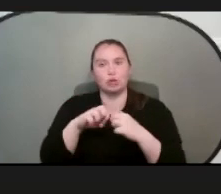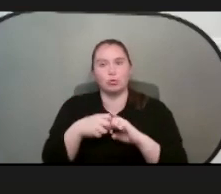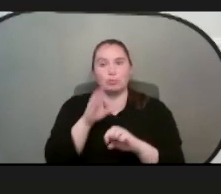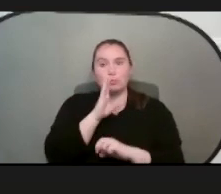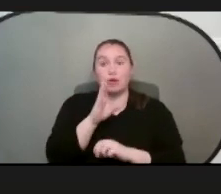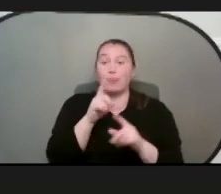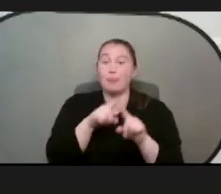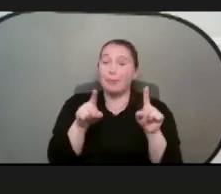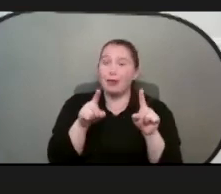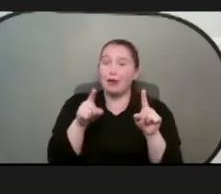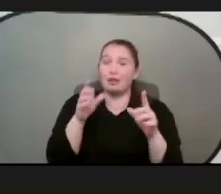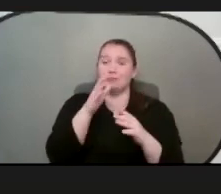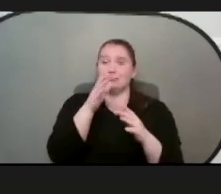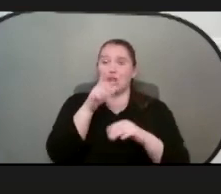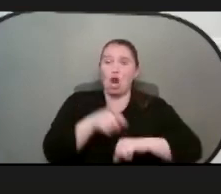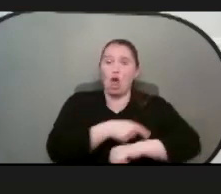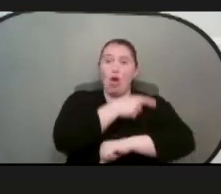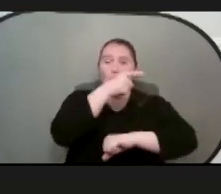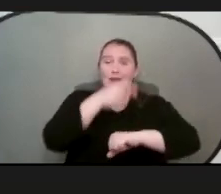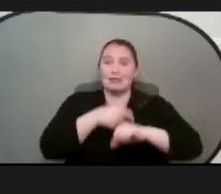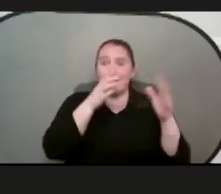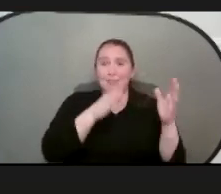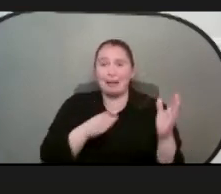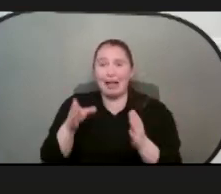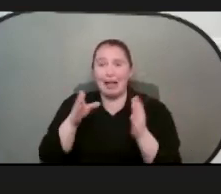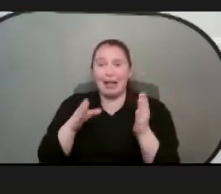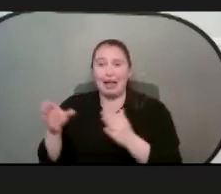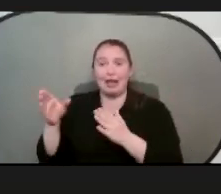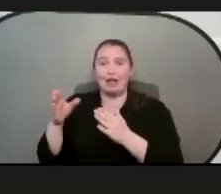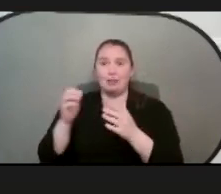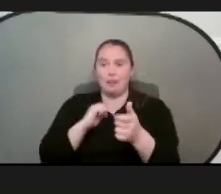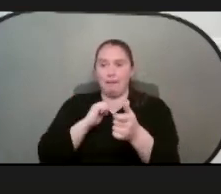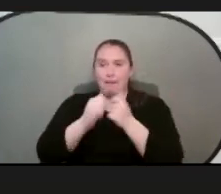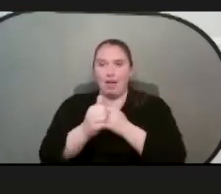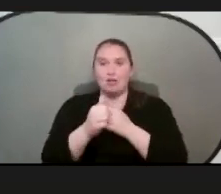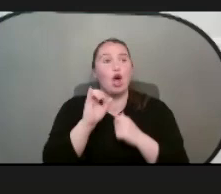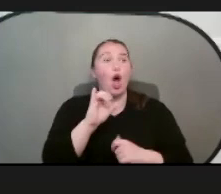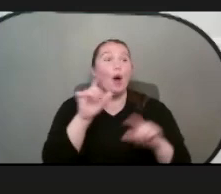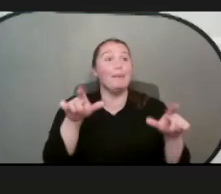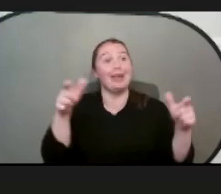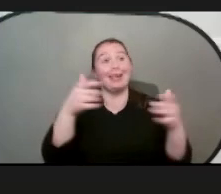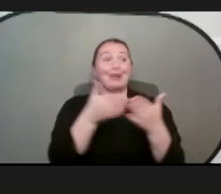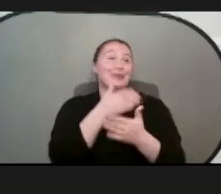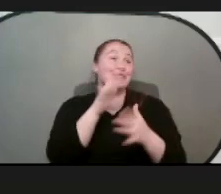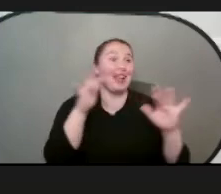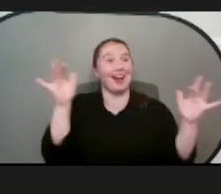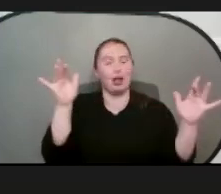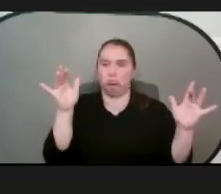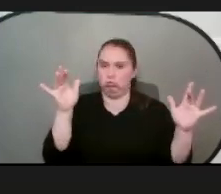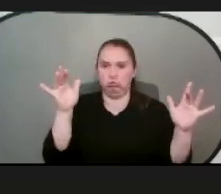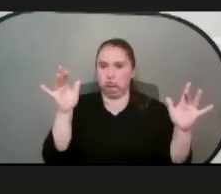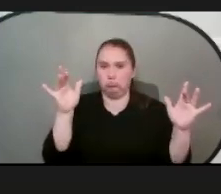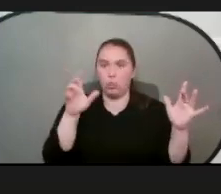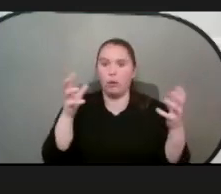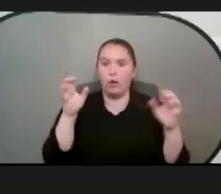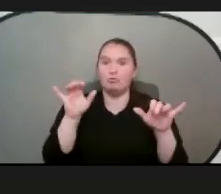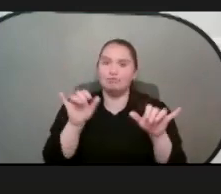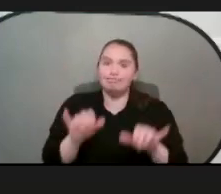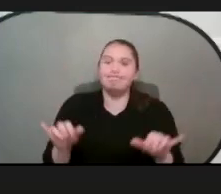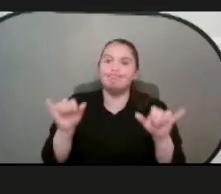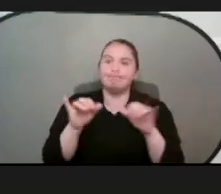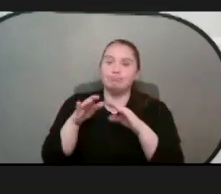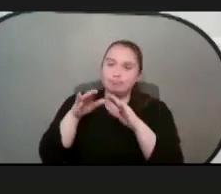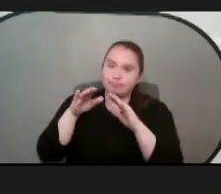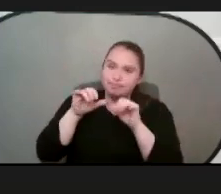plan past the brand new shiny thing on maintenance so that those, it stays that way because you don't want it to